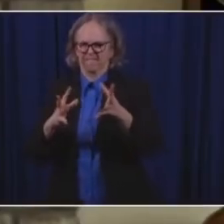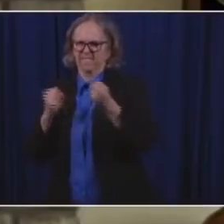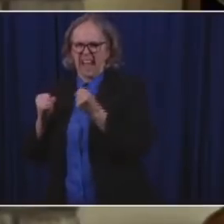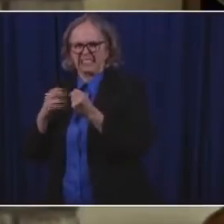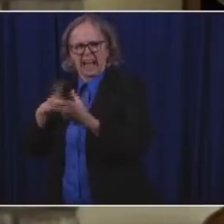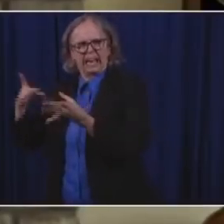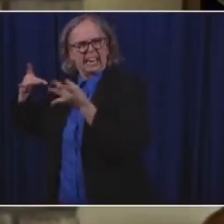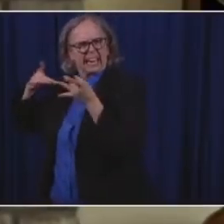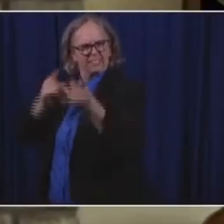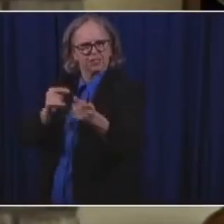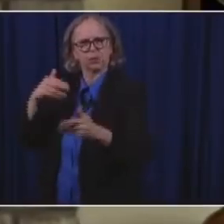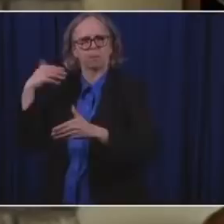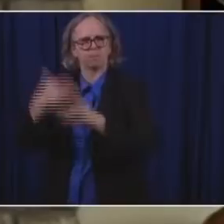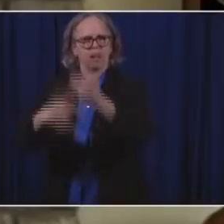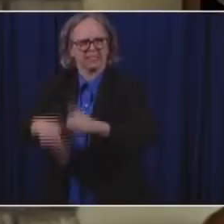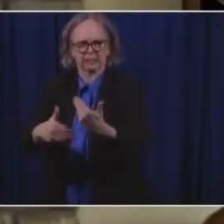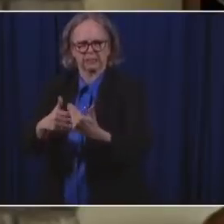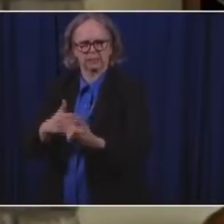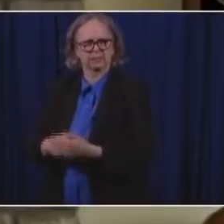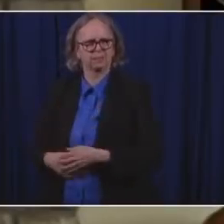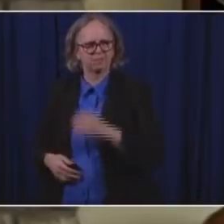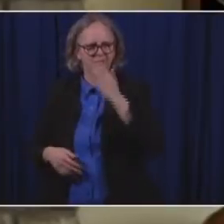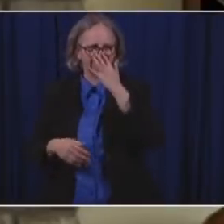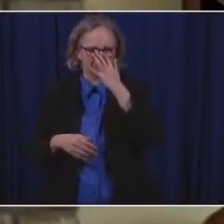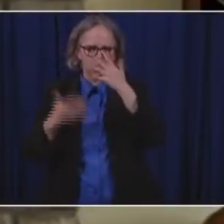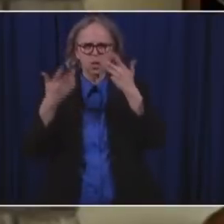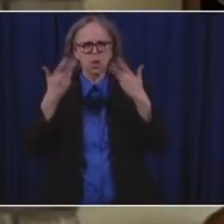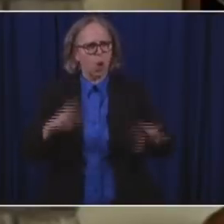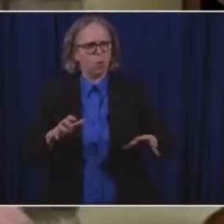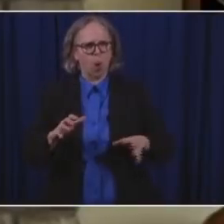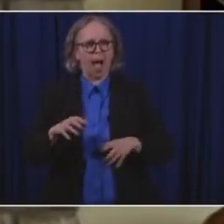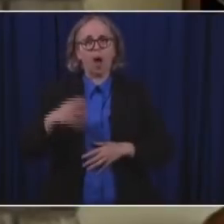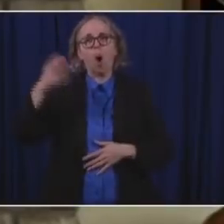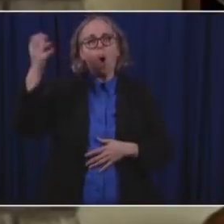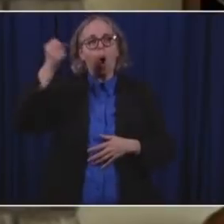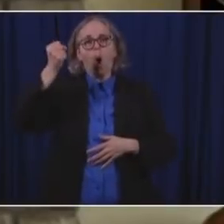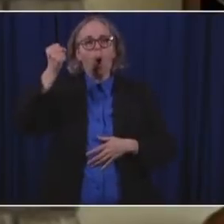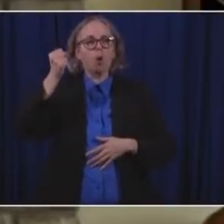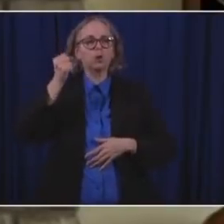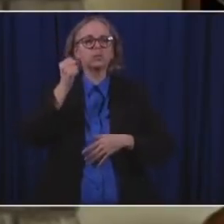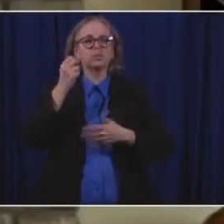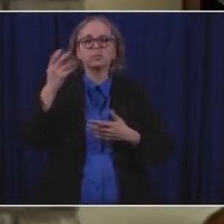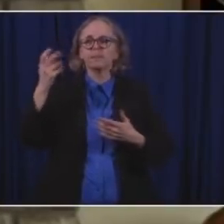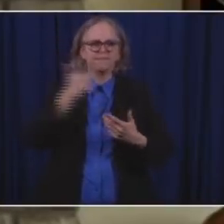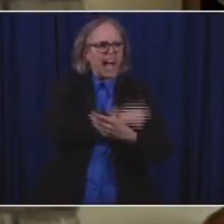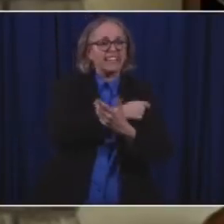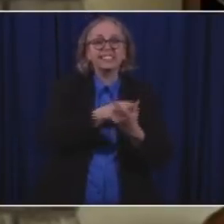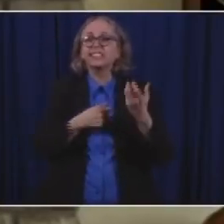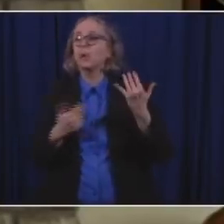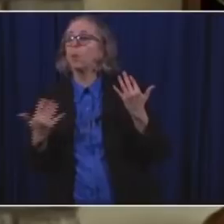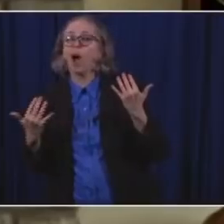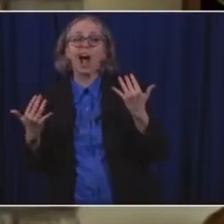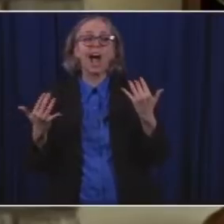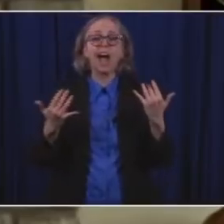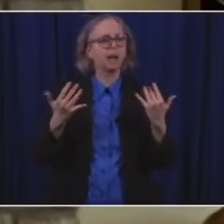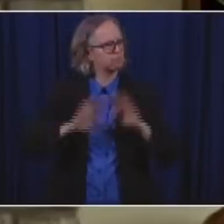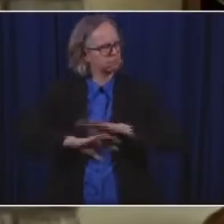is a situation where, we're sitting on any of this and we're not getting out in an expeditious fashion.